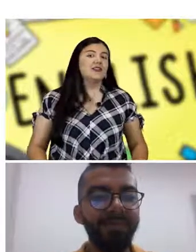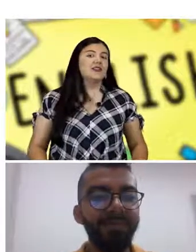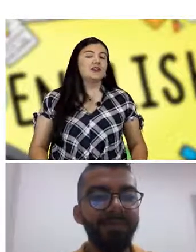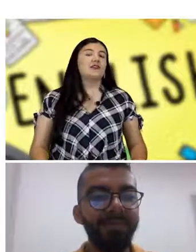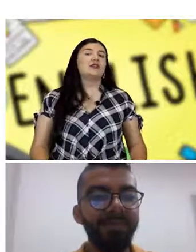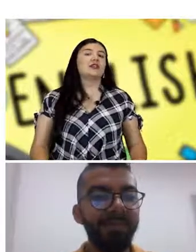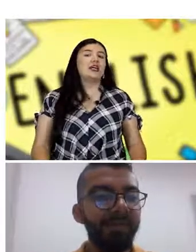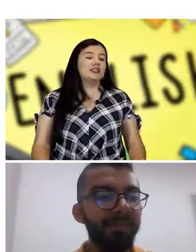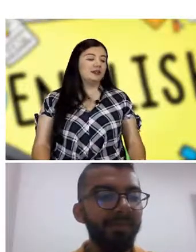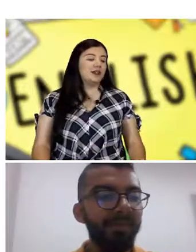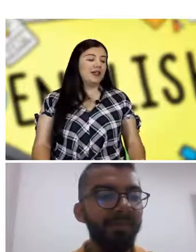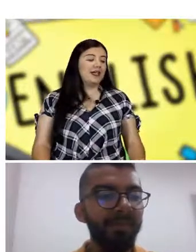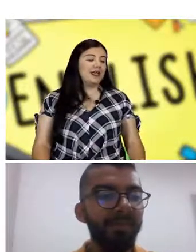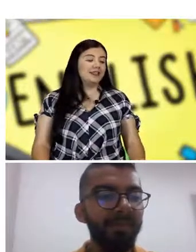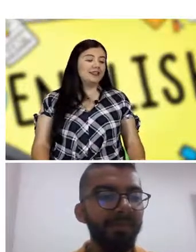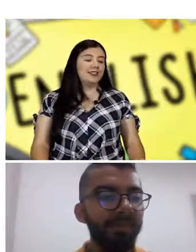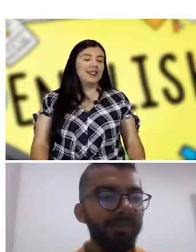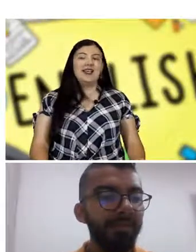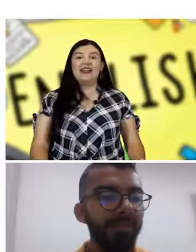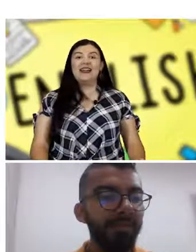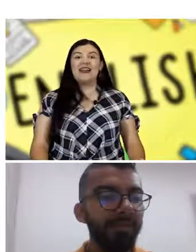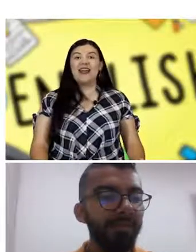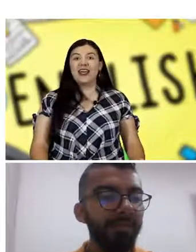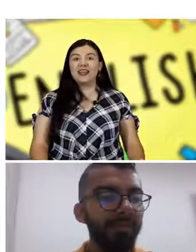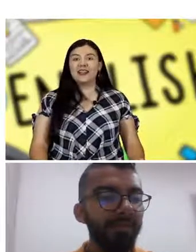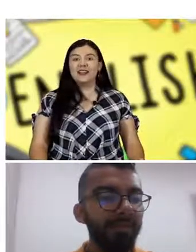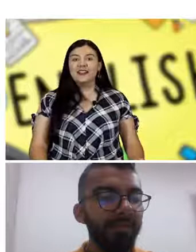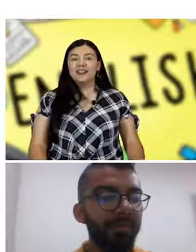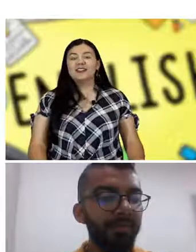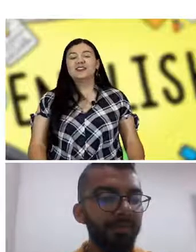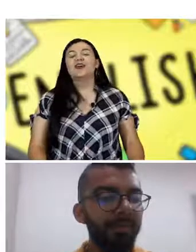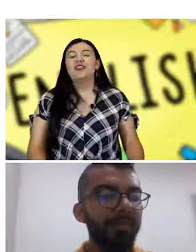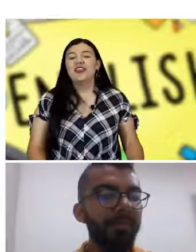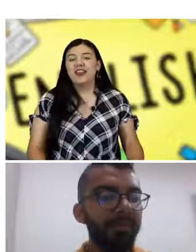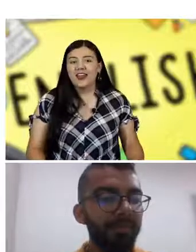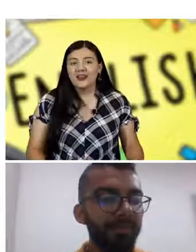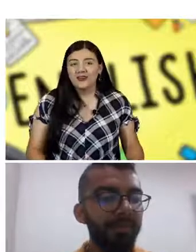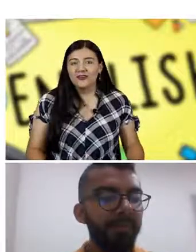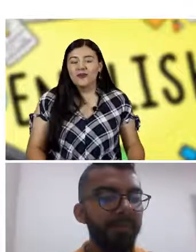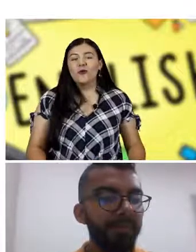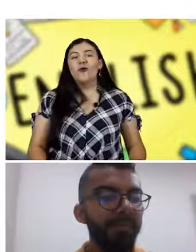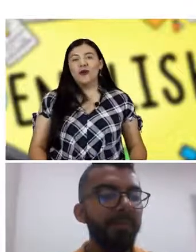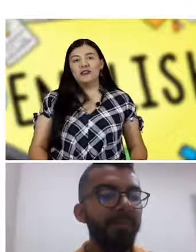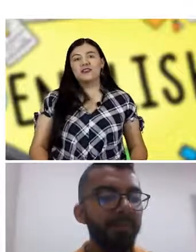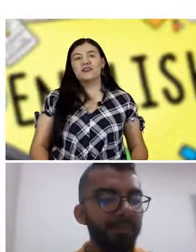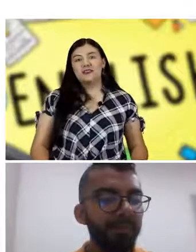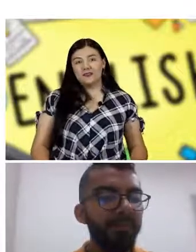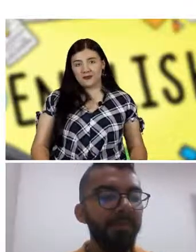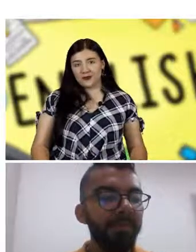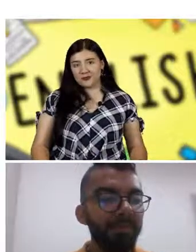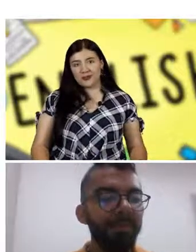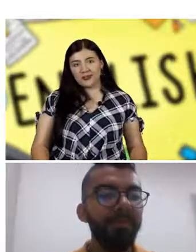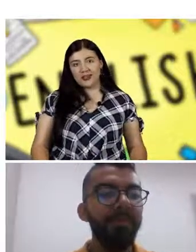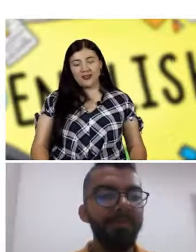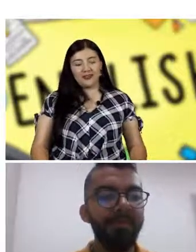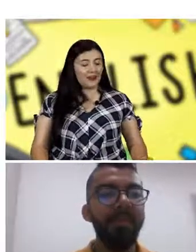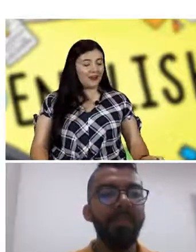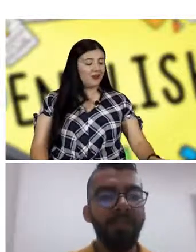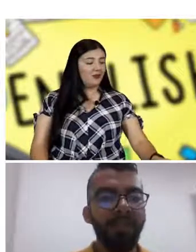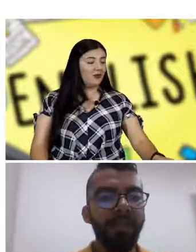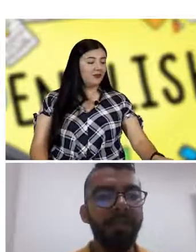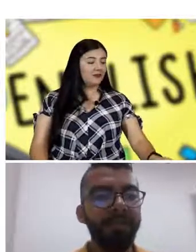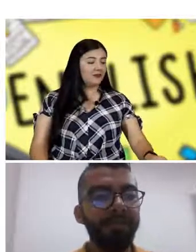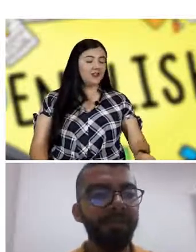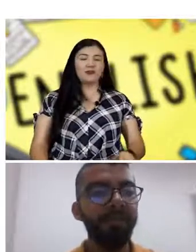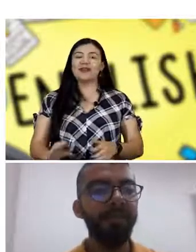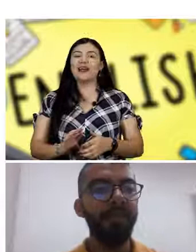Jimena. Yeah, the correct answer is leg. So Diego was the first one, okay?